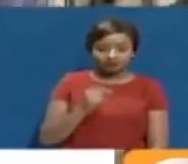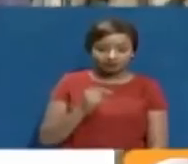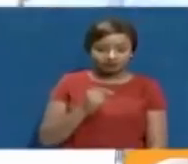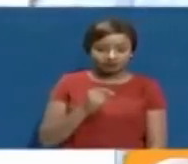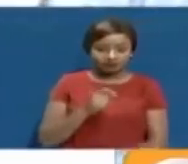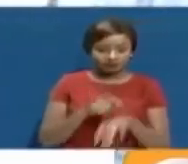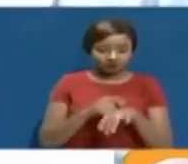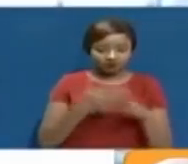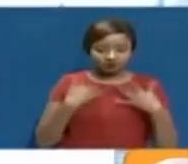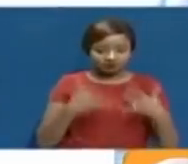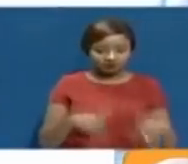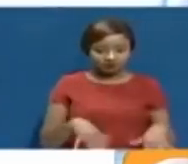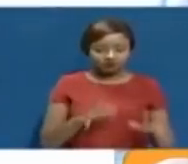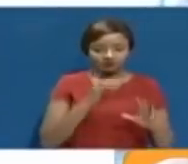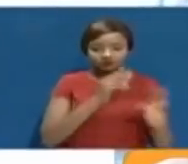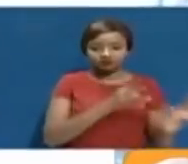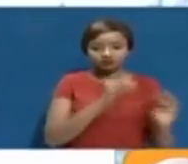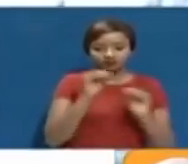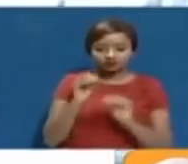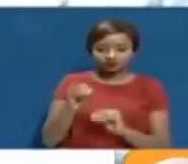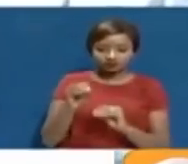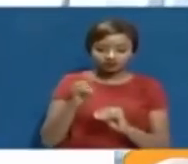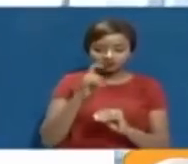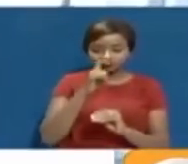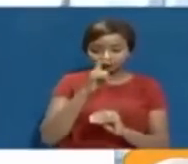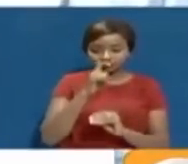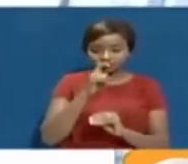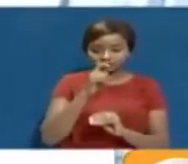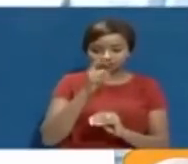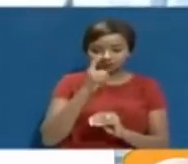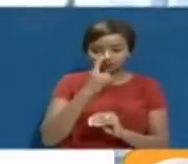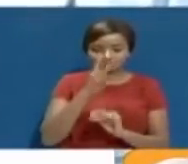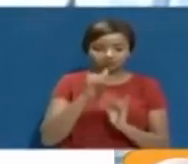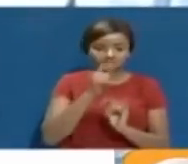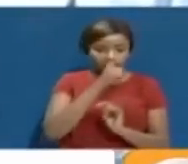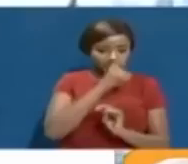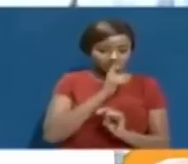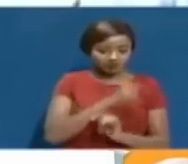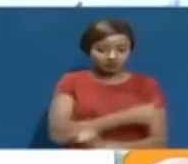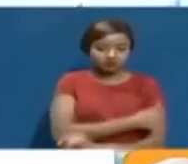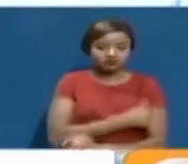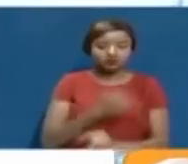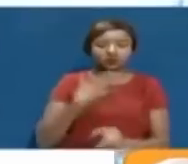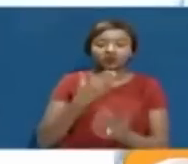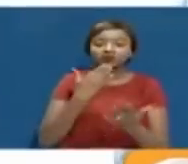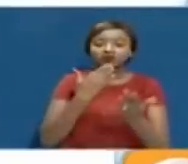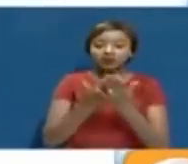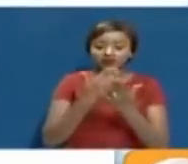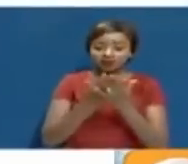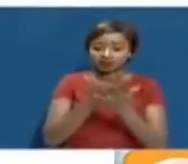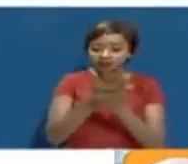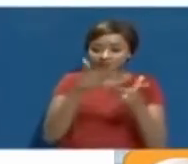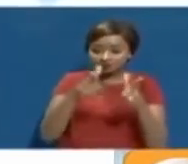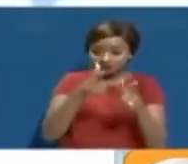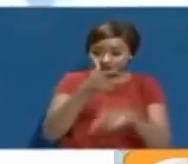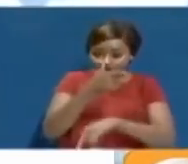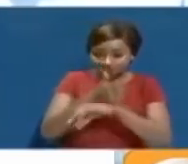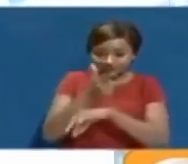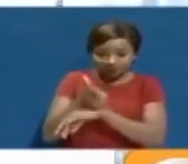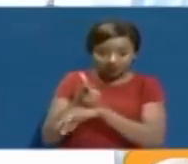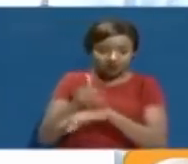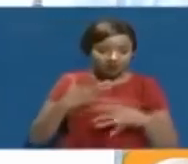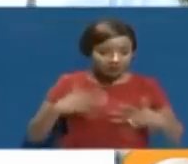Khan Hospital. I would like to take this opportunity to thank all of you, including the Fourth Estate, those of you who joined us